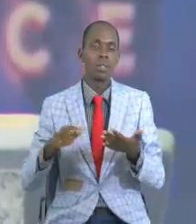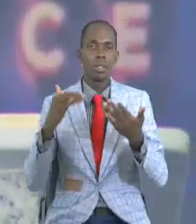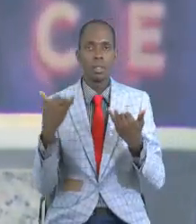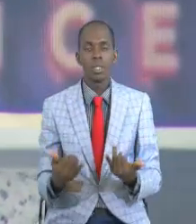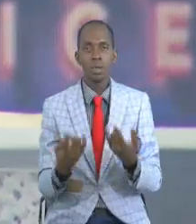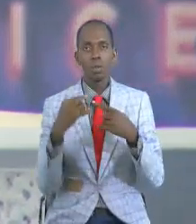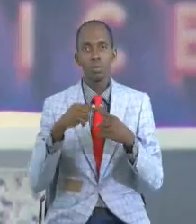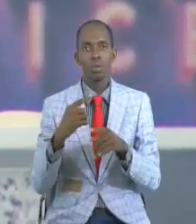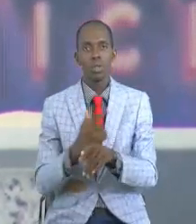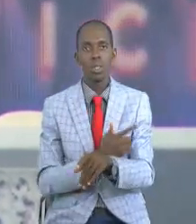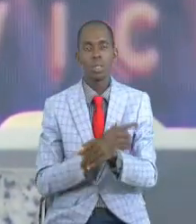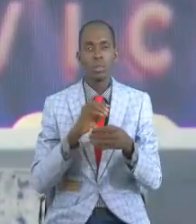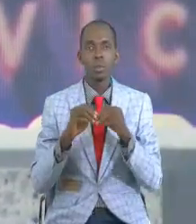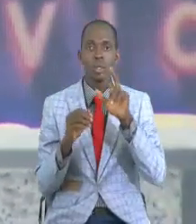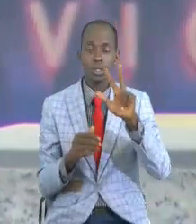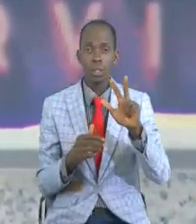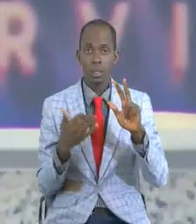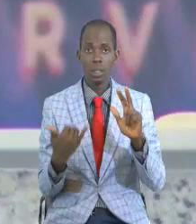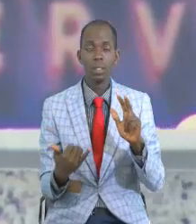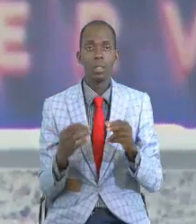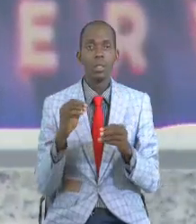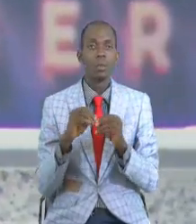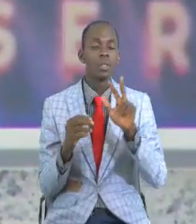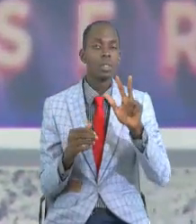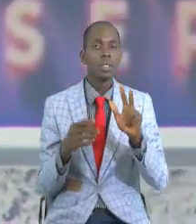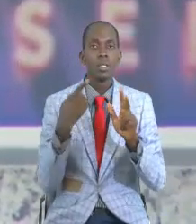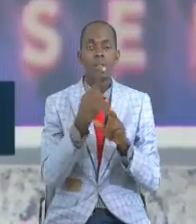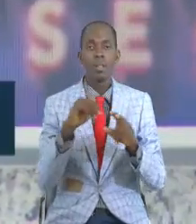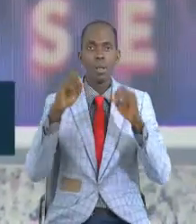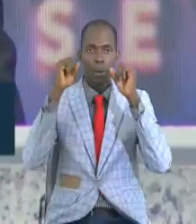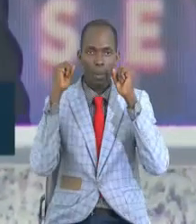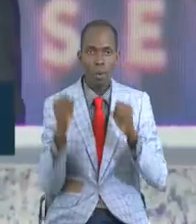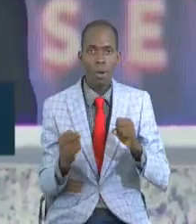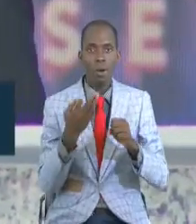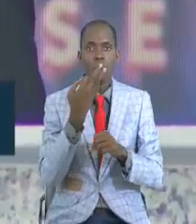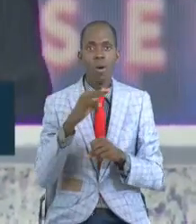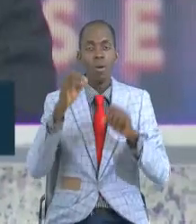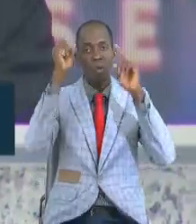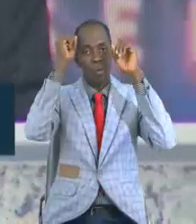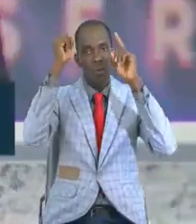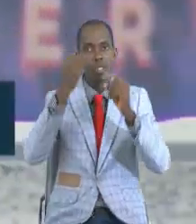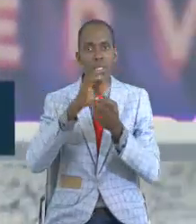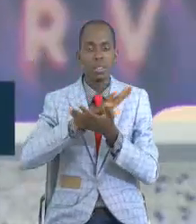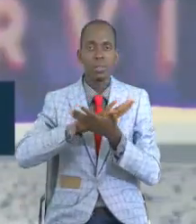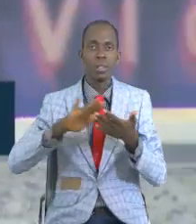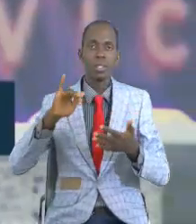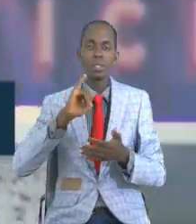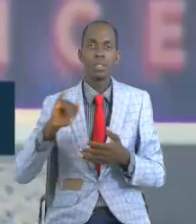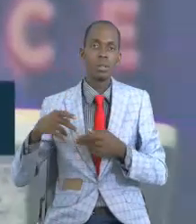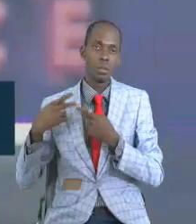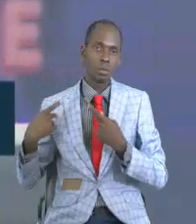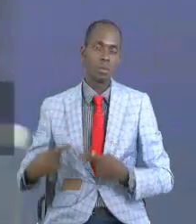there number three we're looking at the power of this sanctifying priesthood welcome to